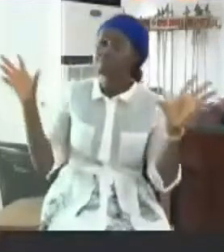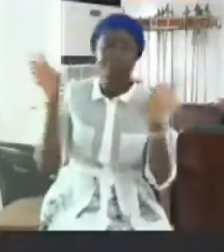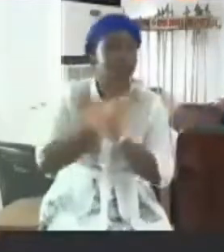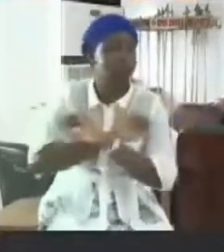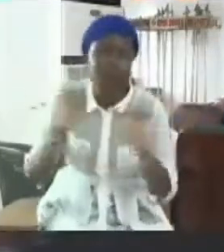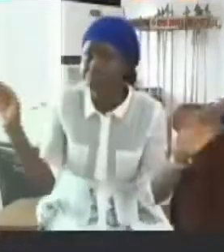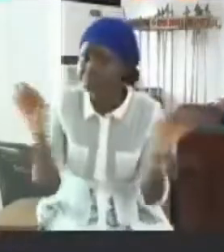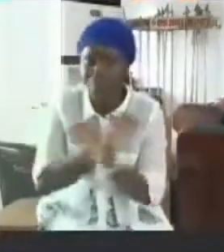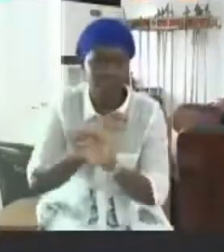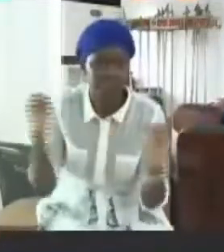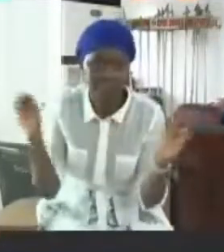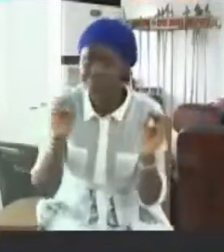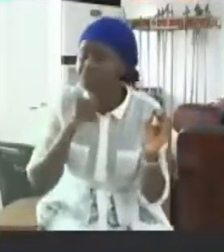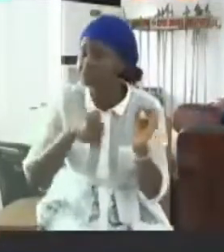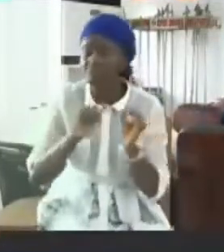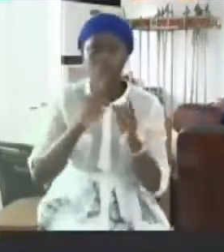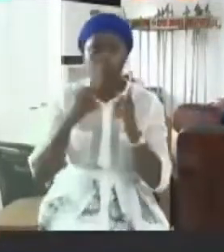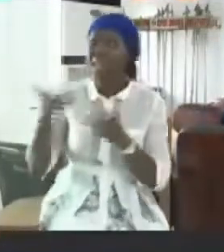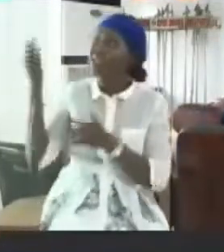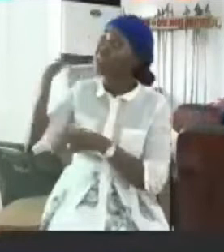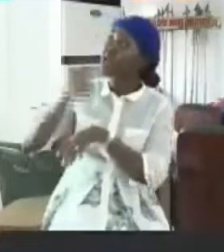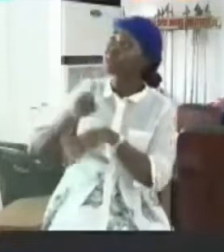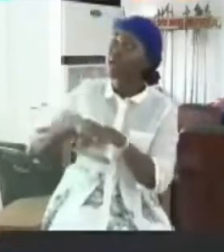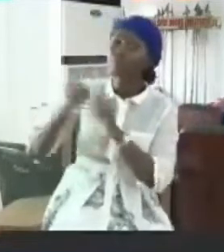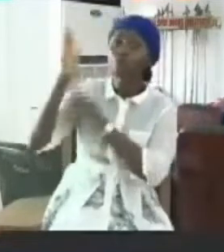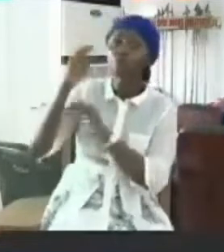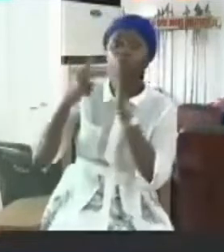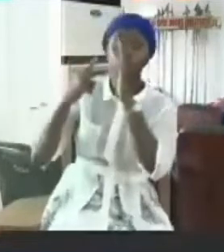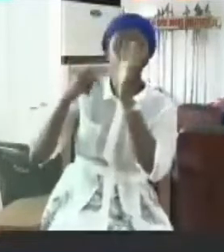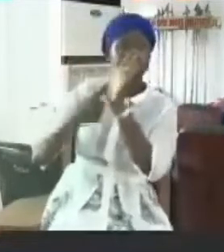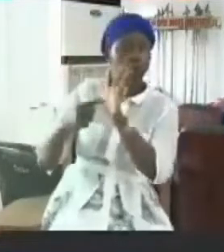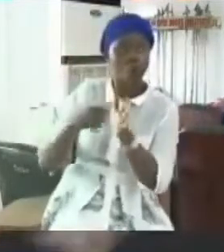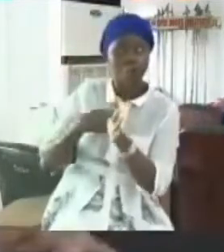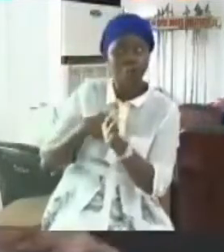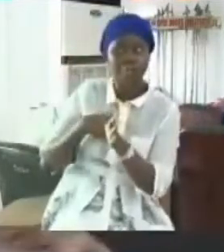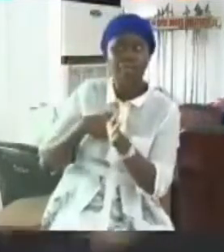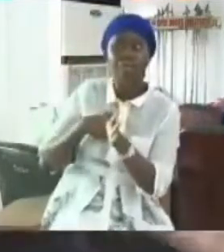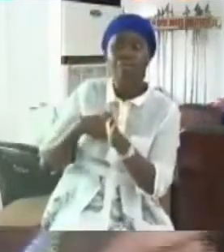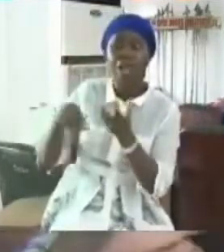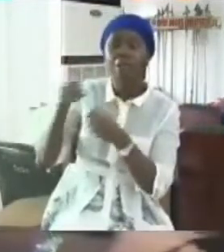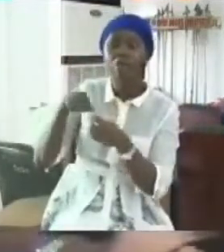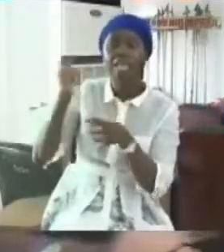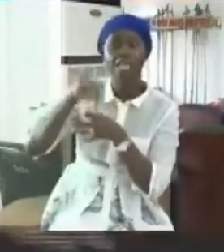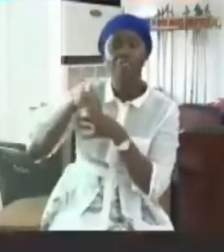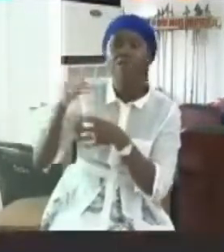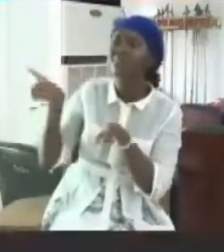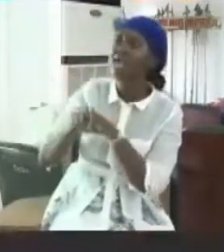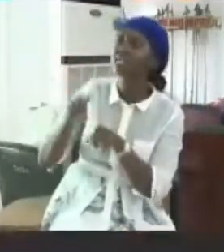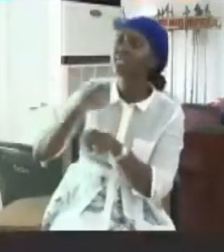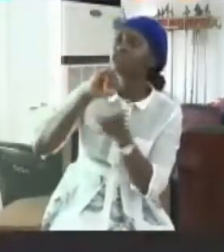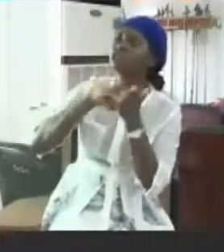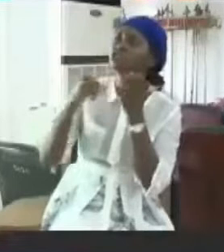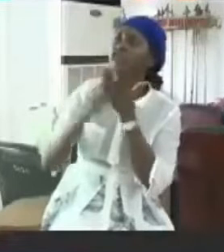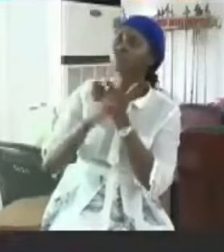time we had an election, he spoke to me about the election by June of the previous year. And this